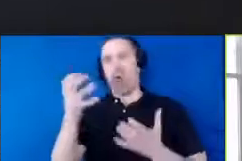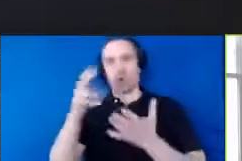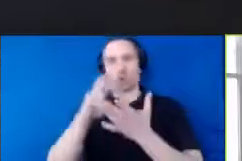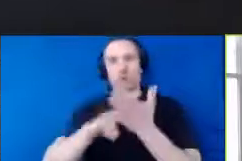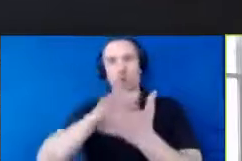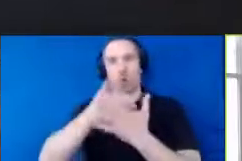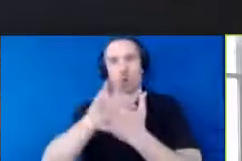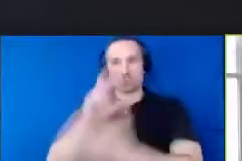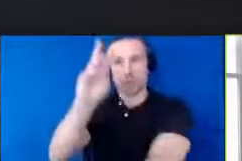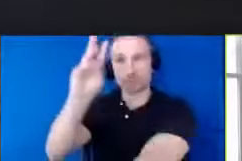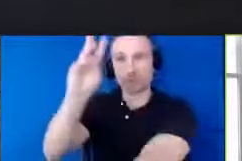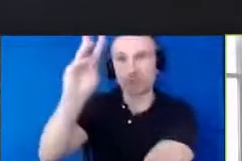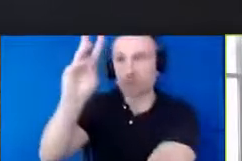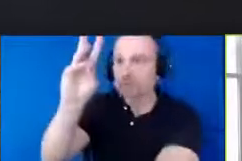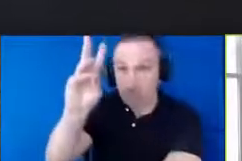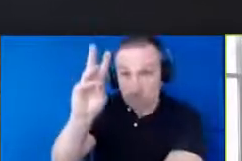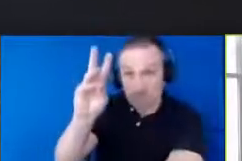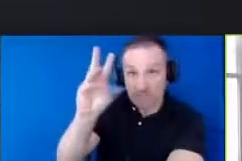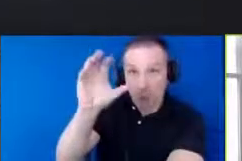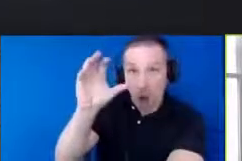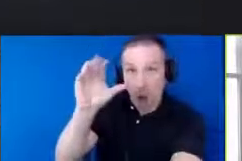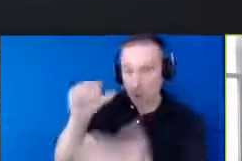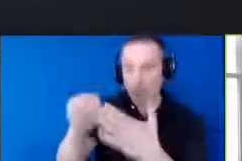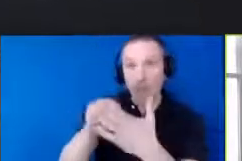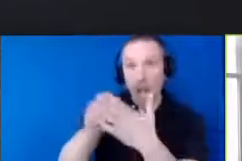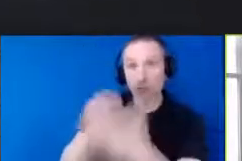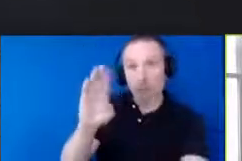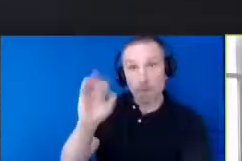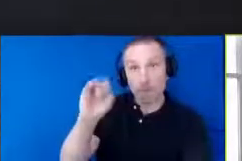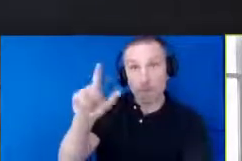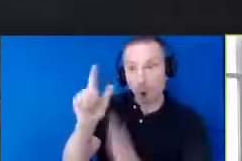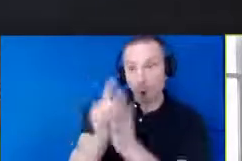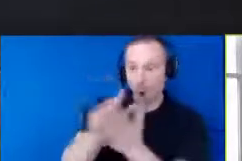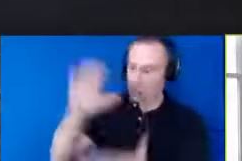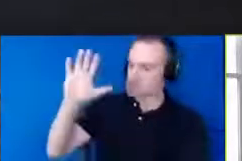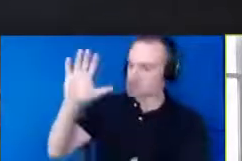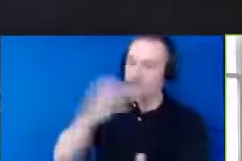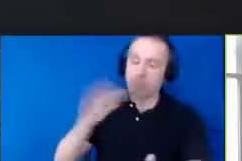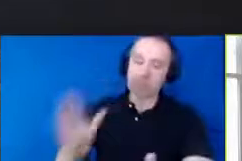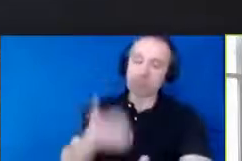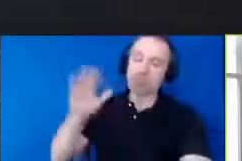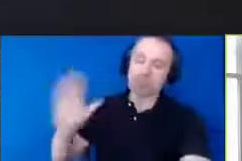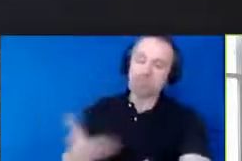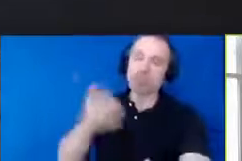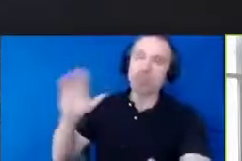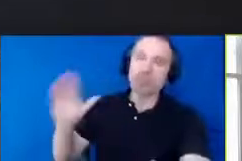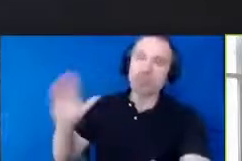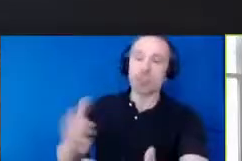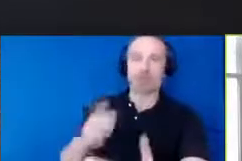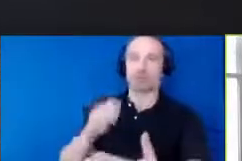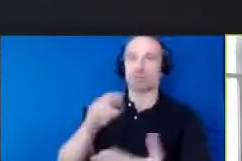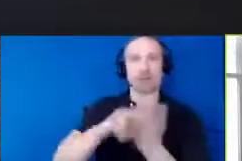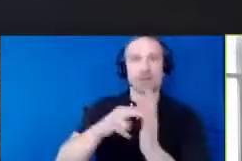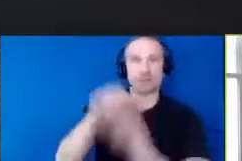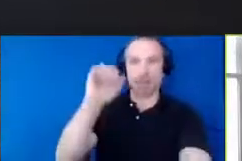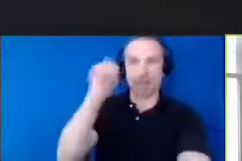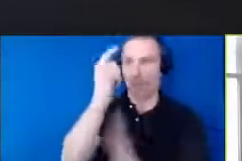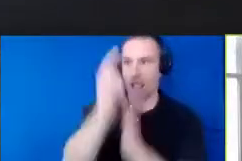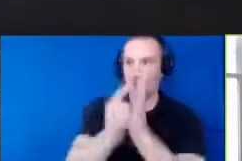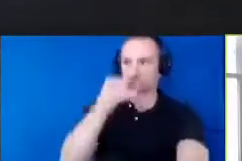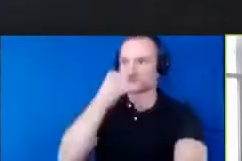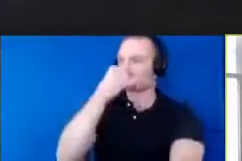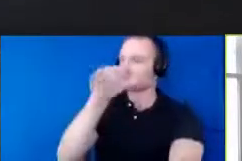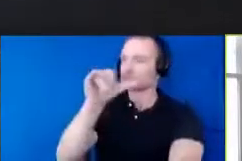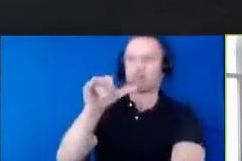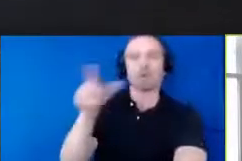600-page bill, which will take about 10 hours of them reading the bill out loud, which will slow it down from being passed. So it's just machinations of politics.